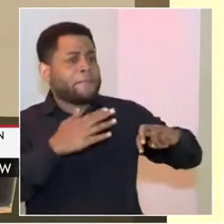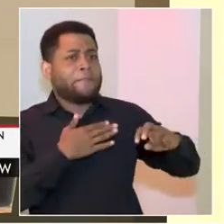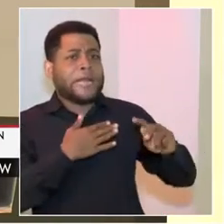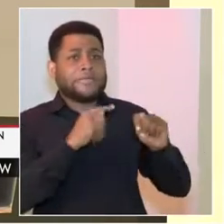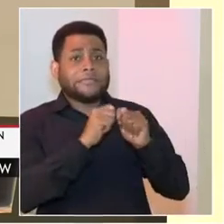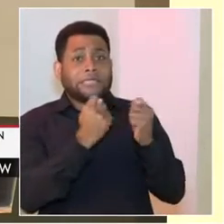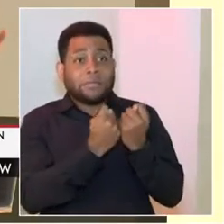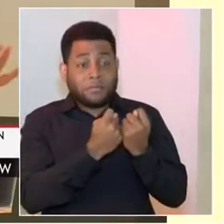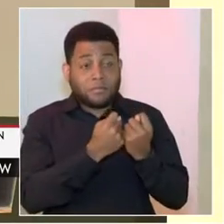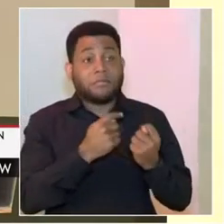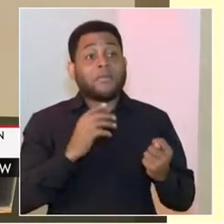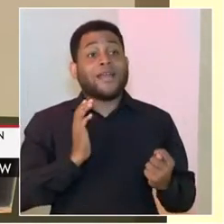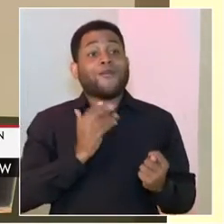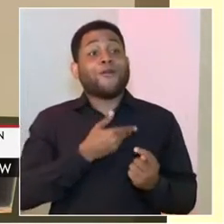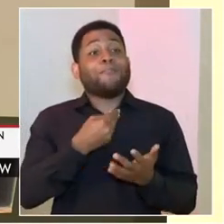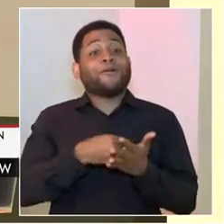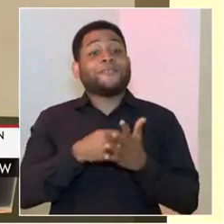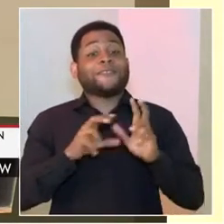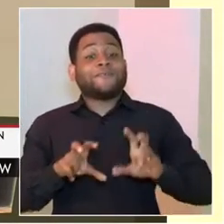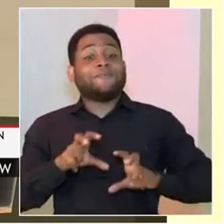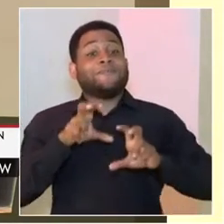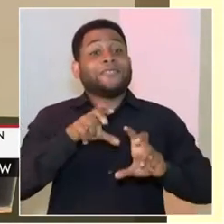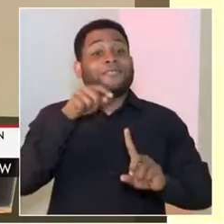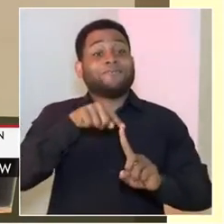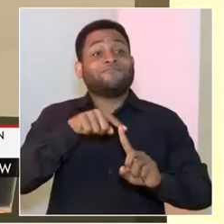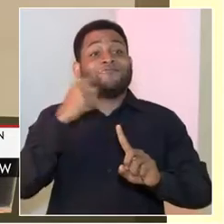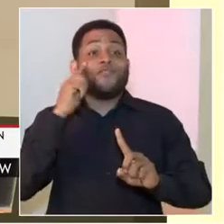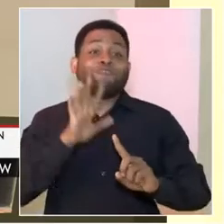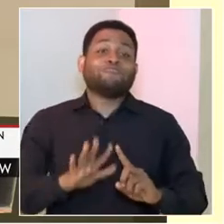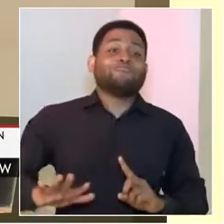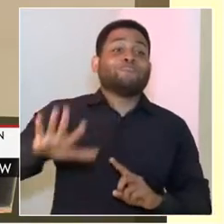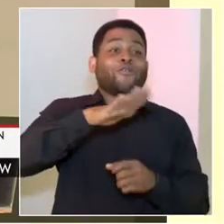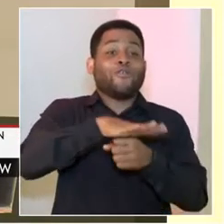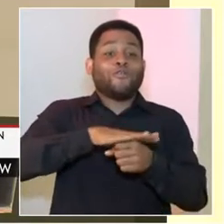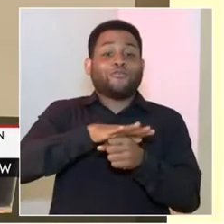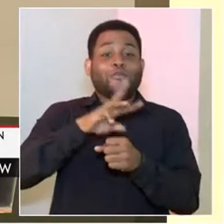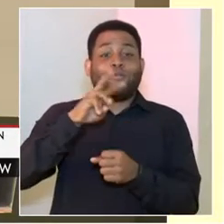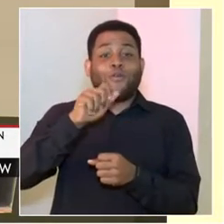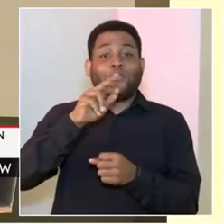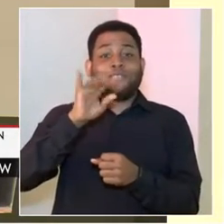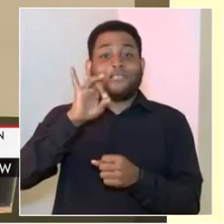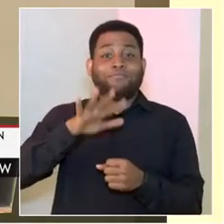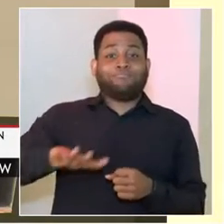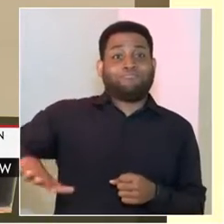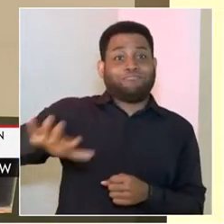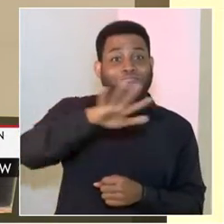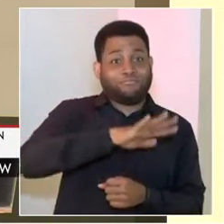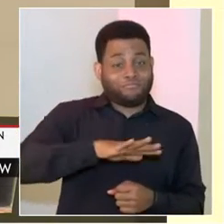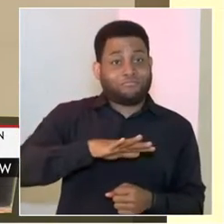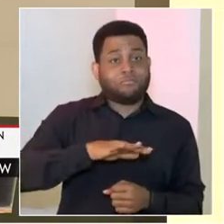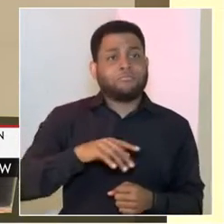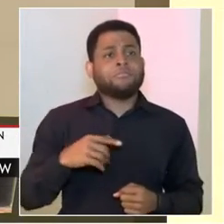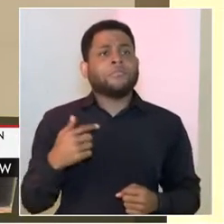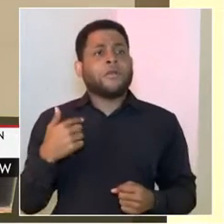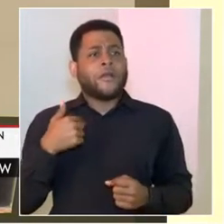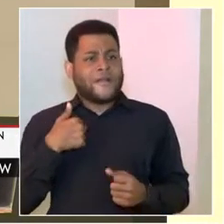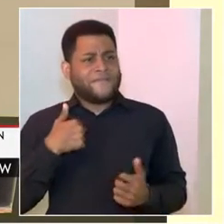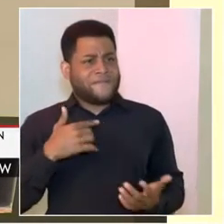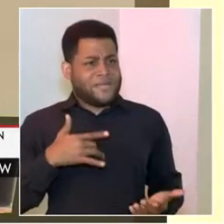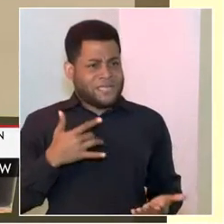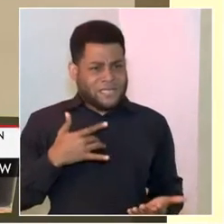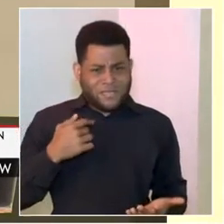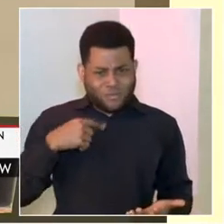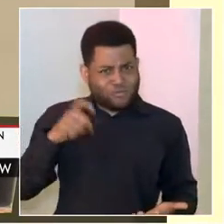8 wards, I think we all can be proud of that. I was reading an article, I think